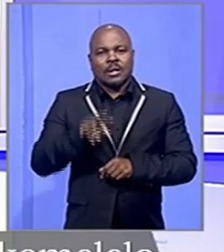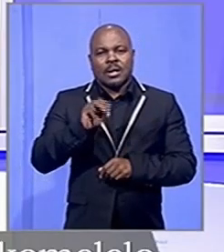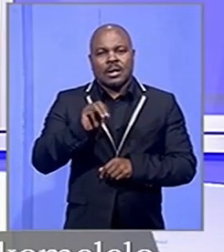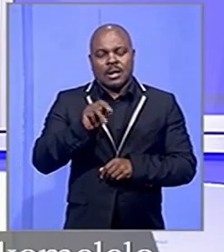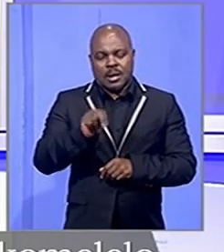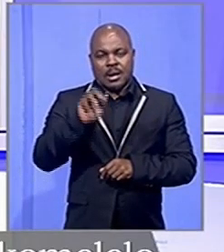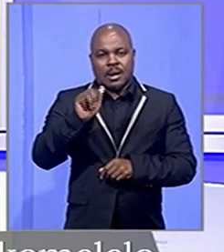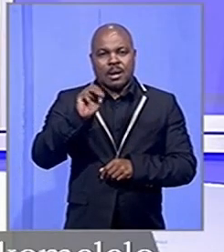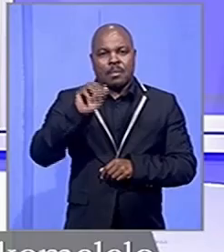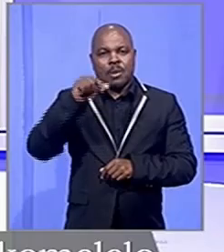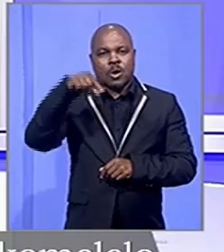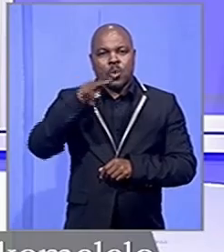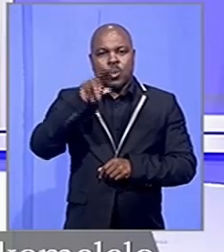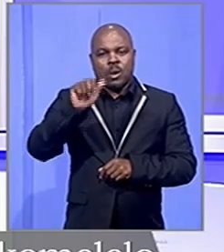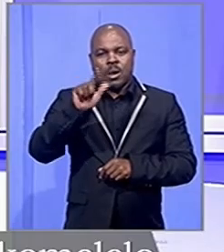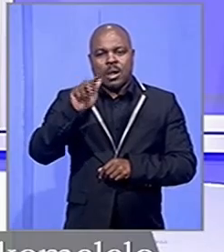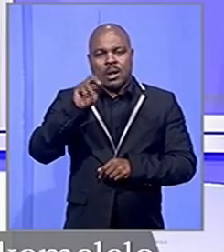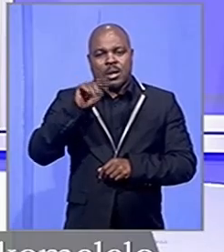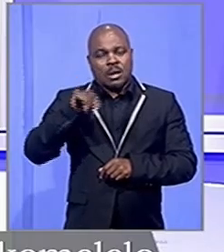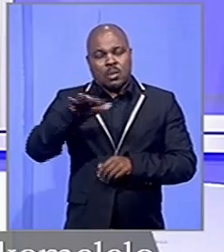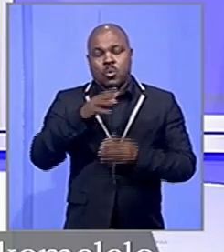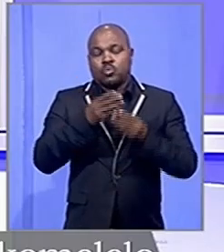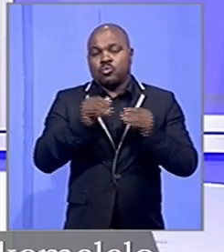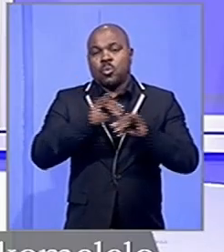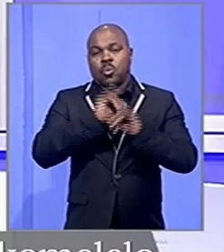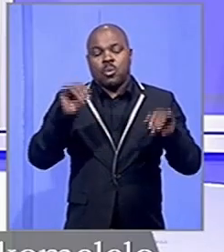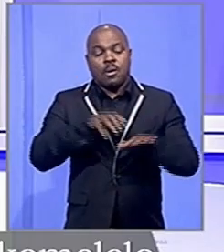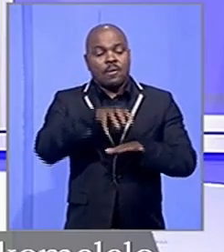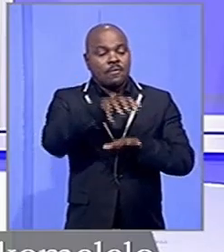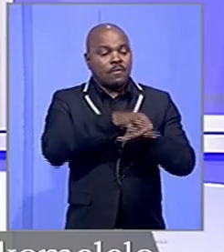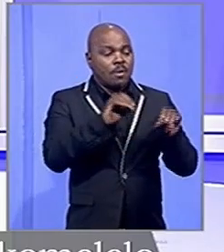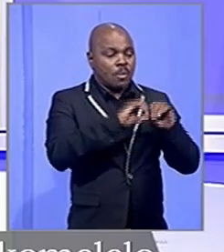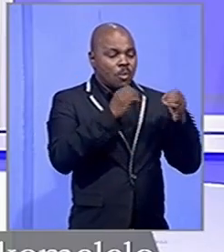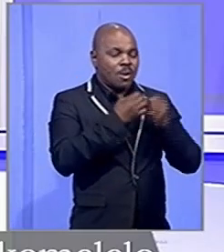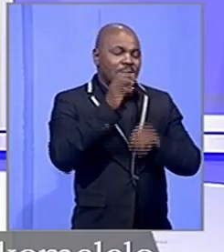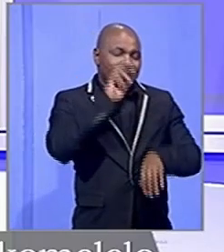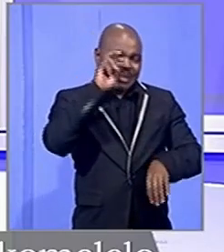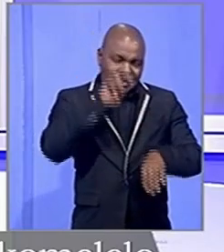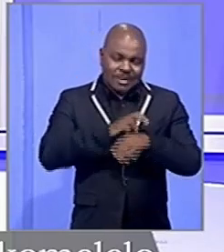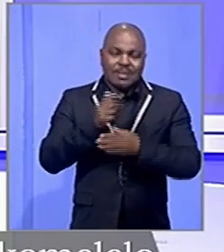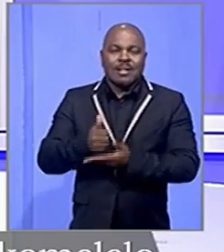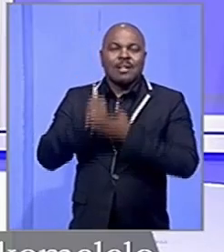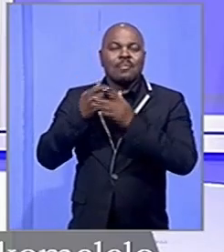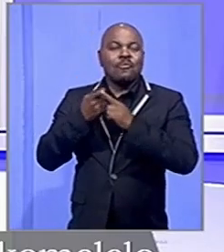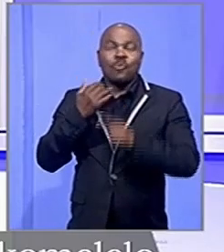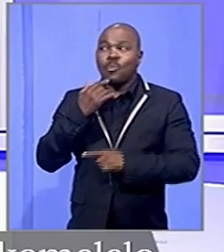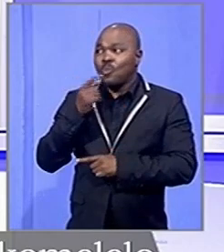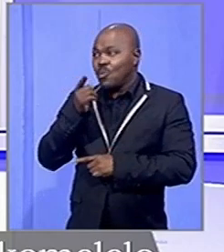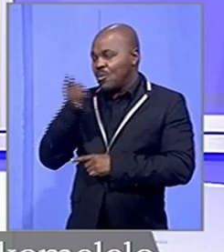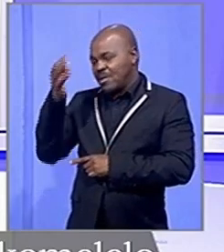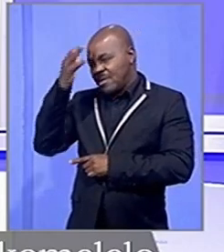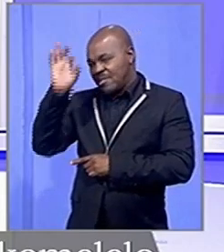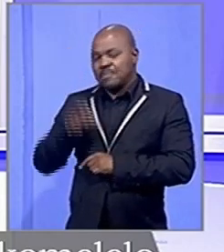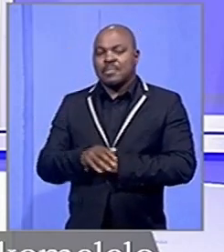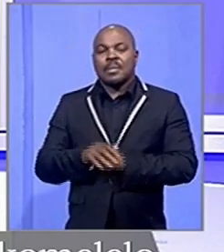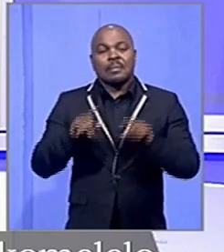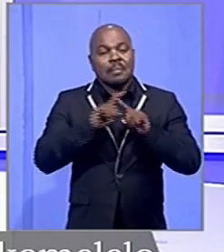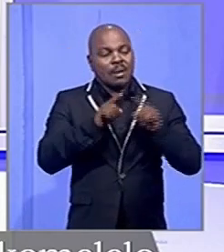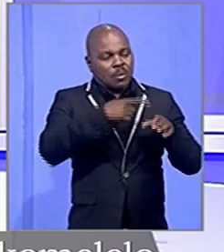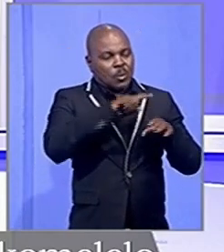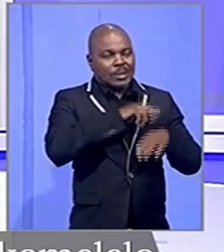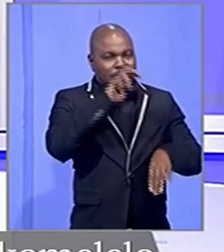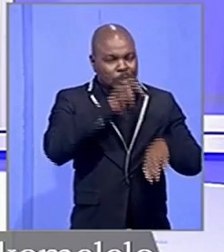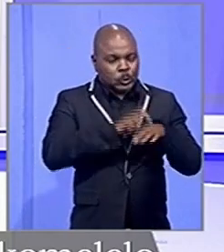Namakwaland sa amegile go gaisa. Mekgatlho ya balemirui ya re ba tlhoka thuso go tswa mo pusong mme le fa go ntse jalo ba tshwanetse